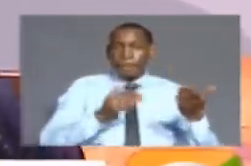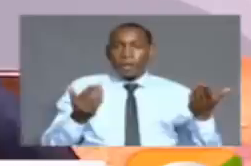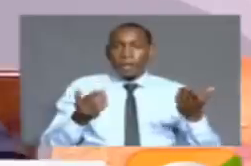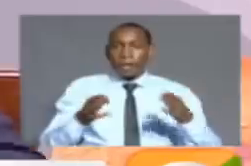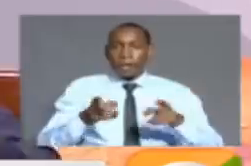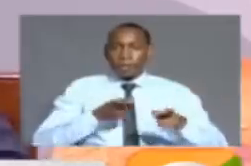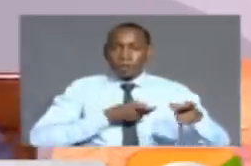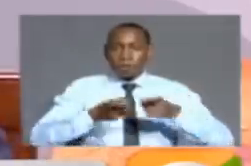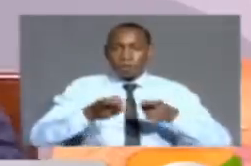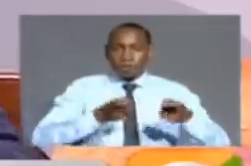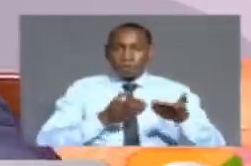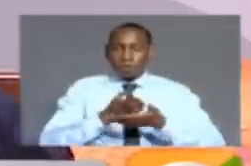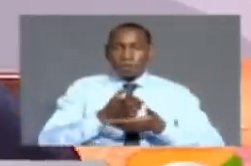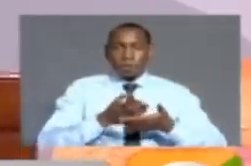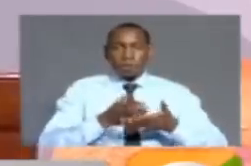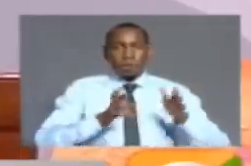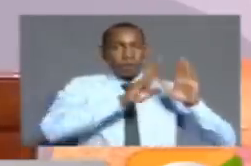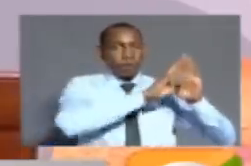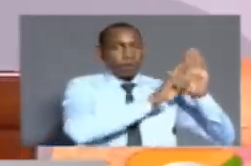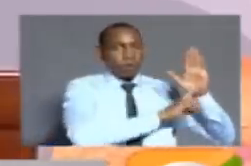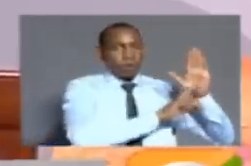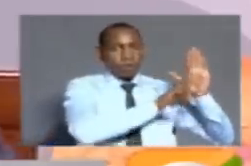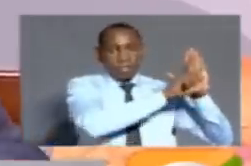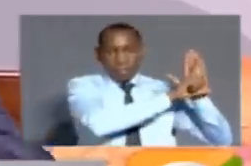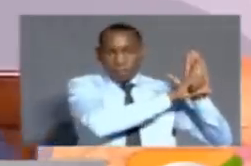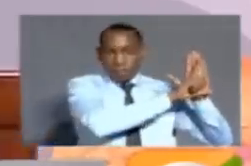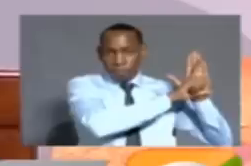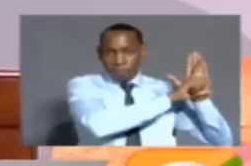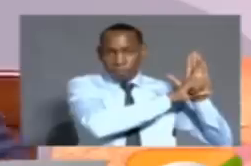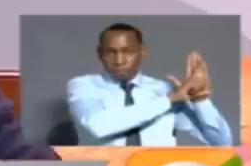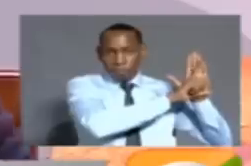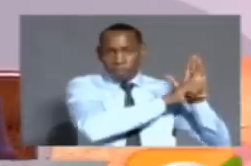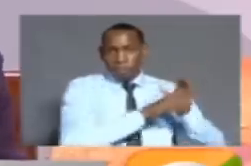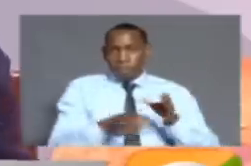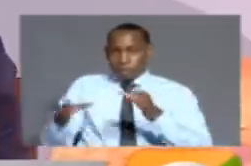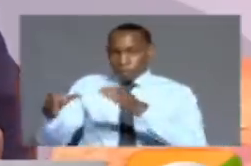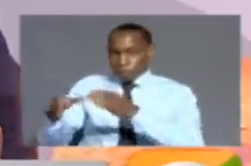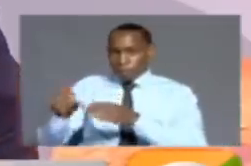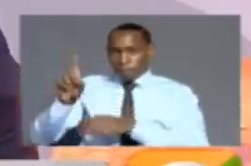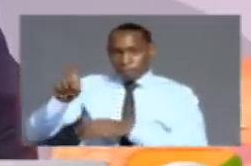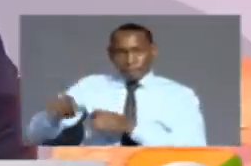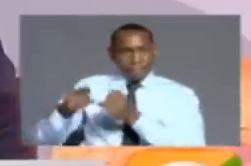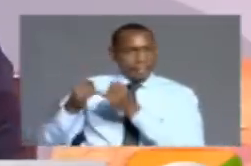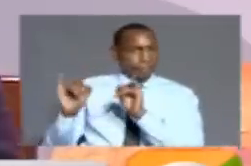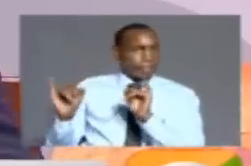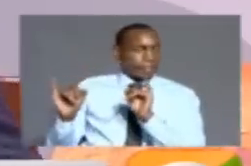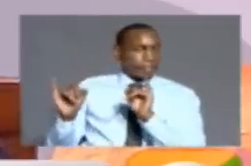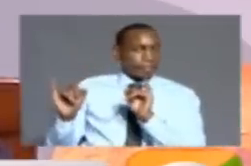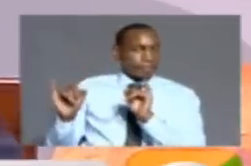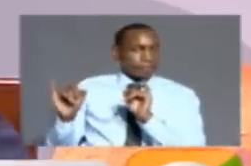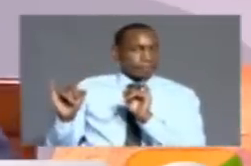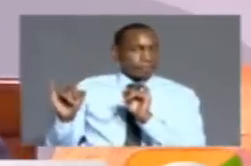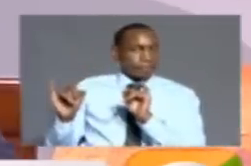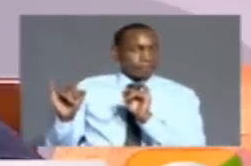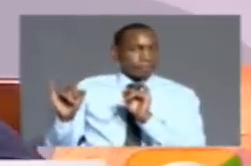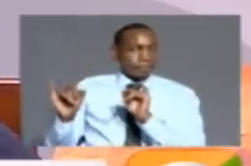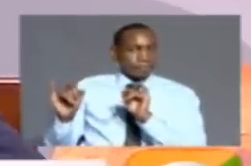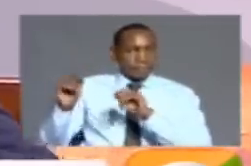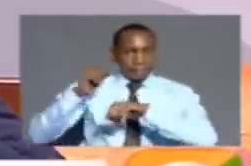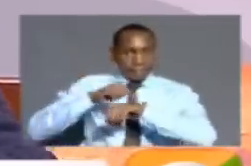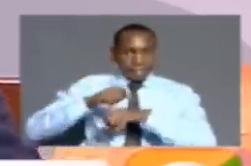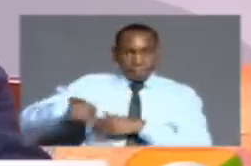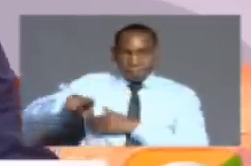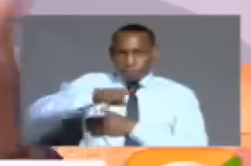in a country managed by the rule of law, or ruled by the rule of law, these bodies should be independent. You know, even when we